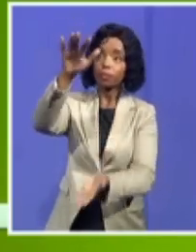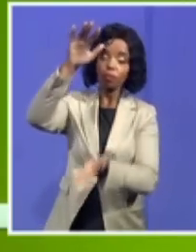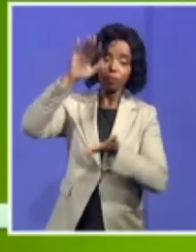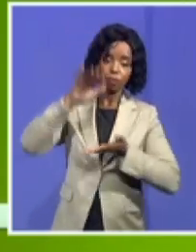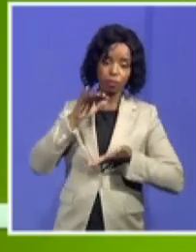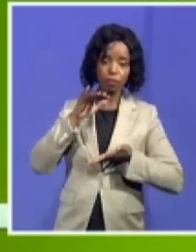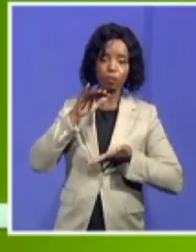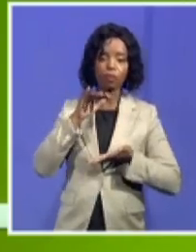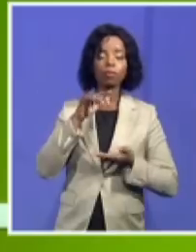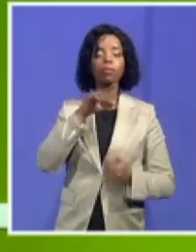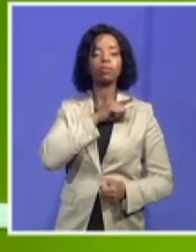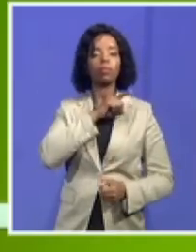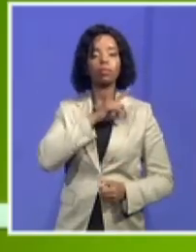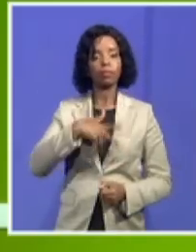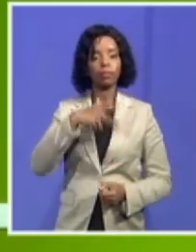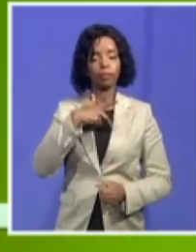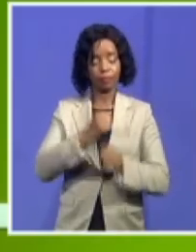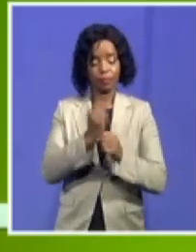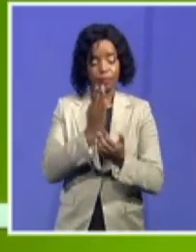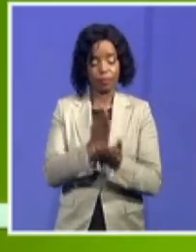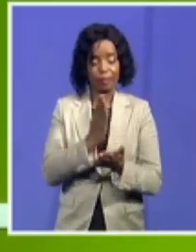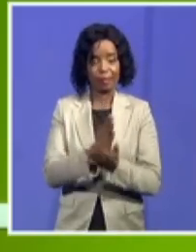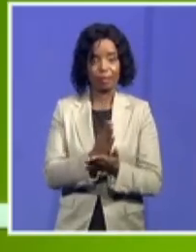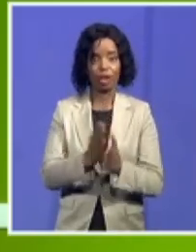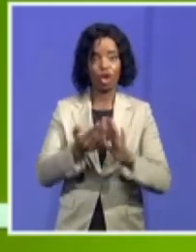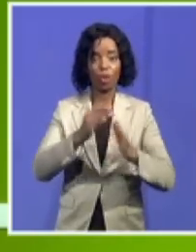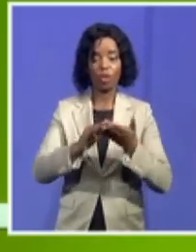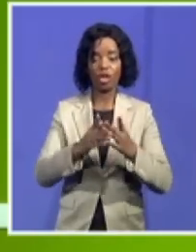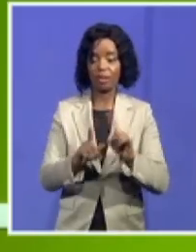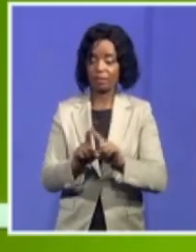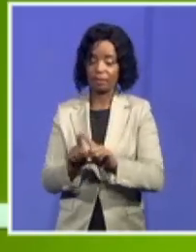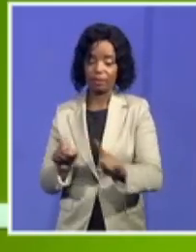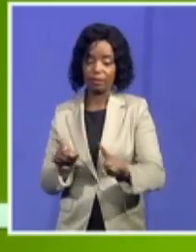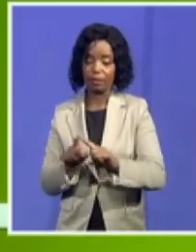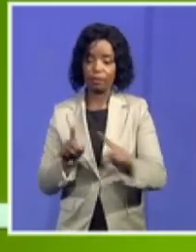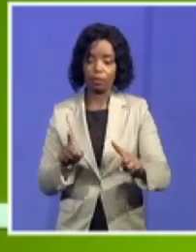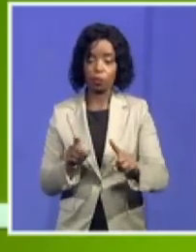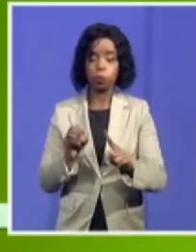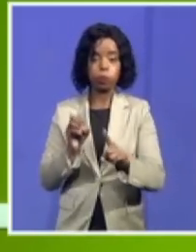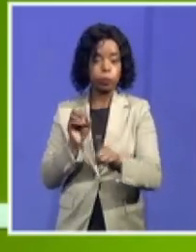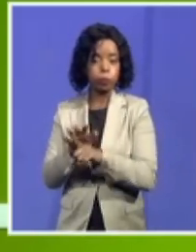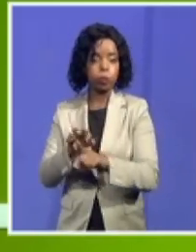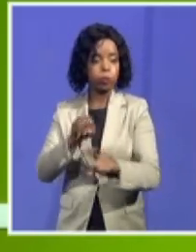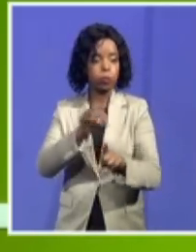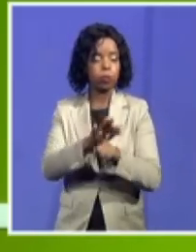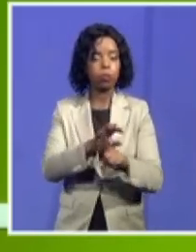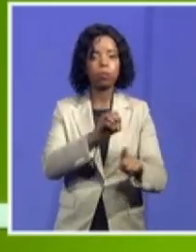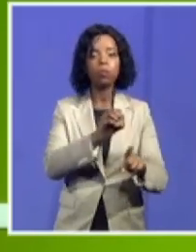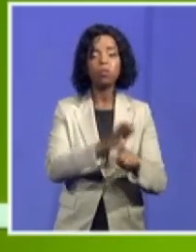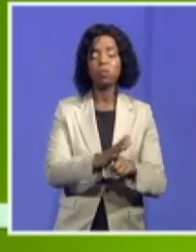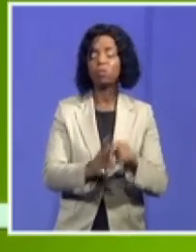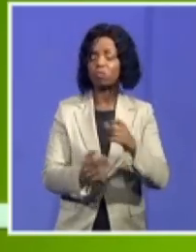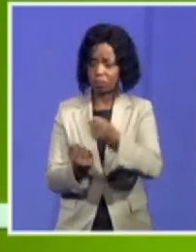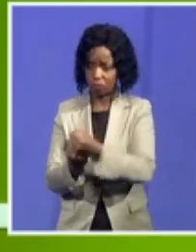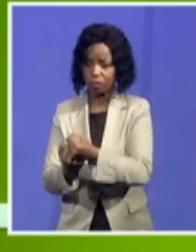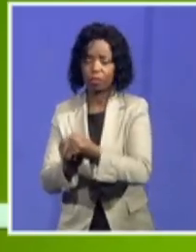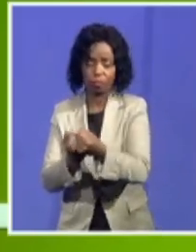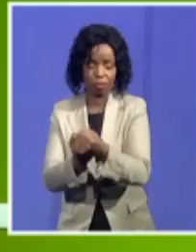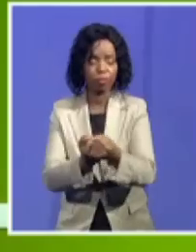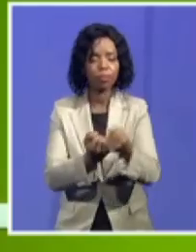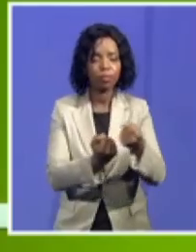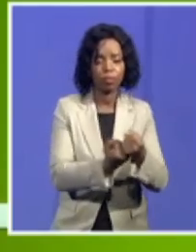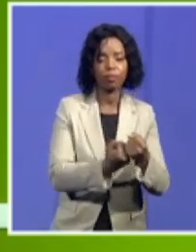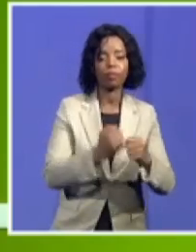that affected communities and existing industries are supported during the process